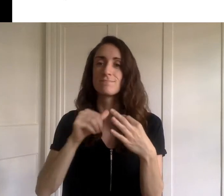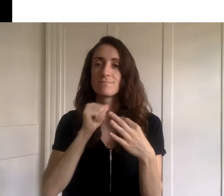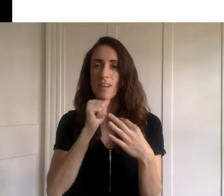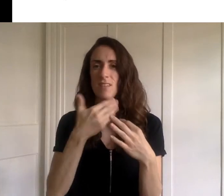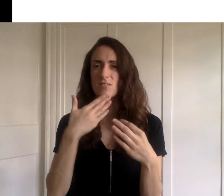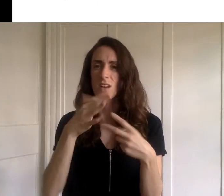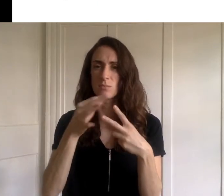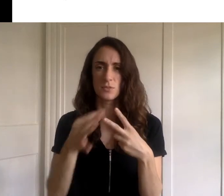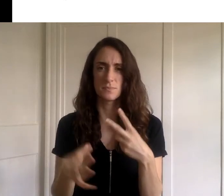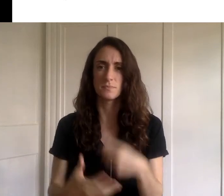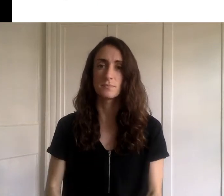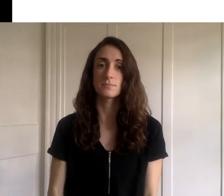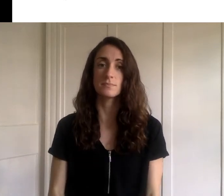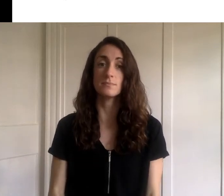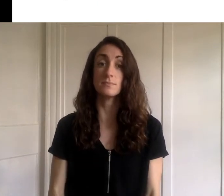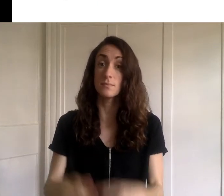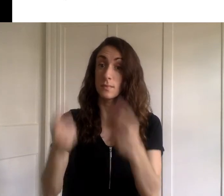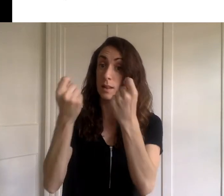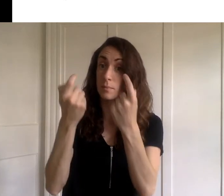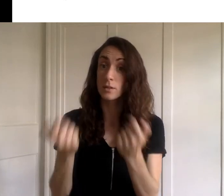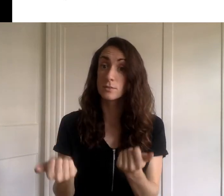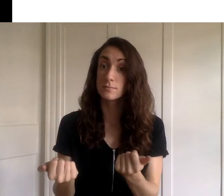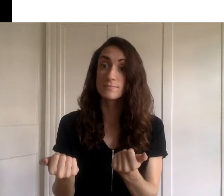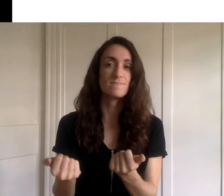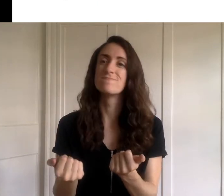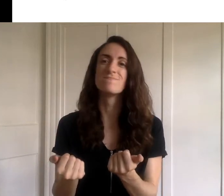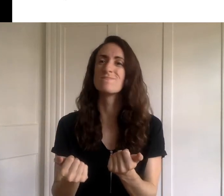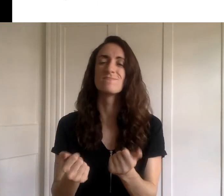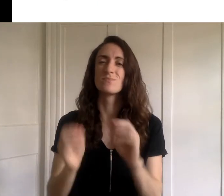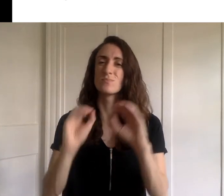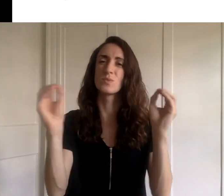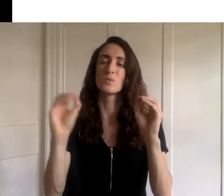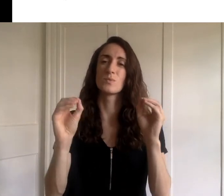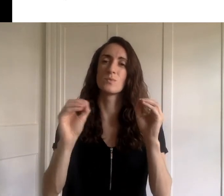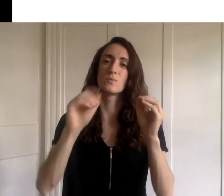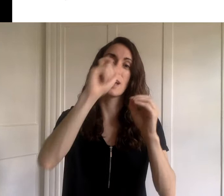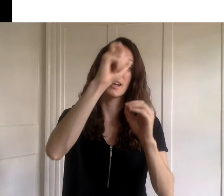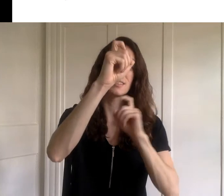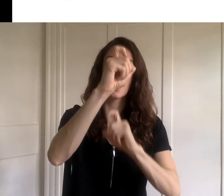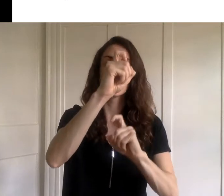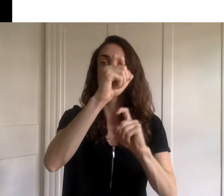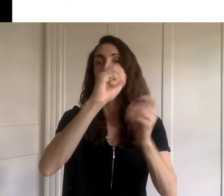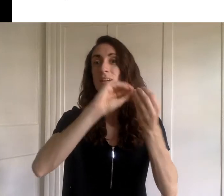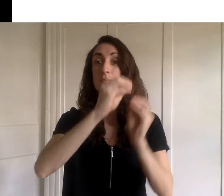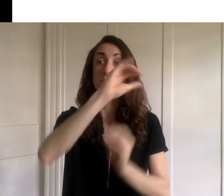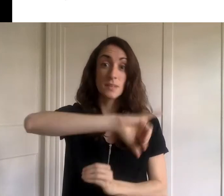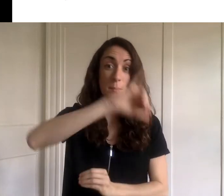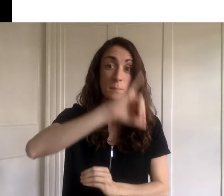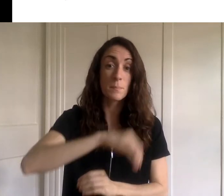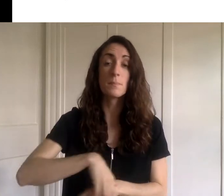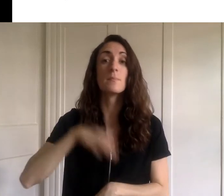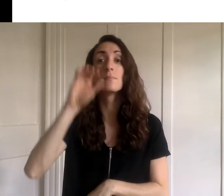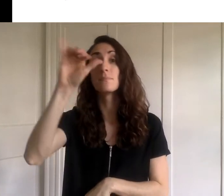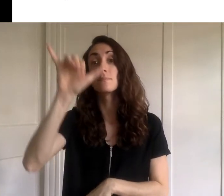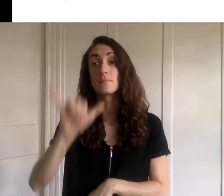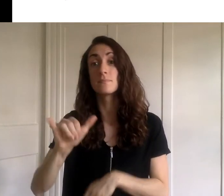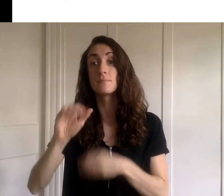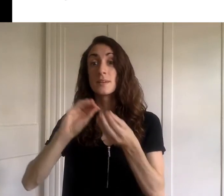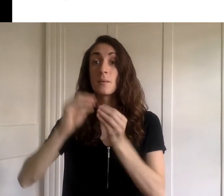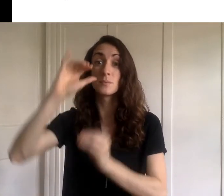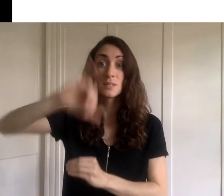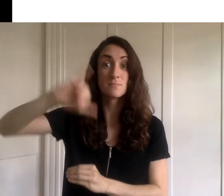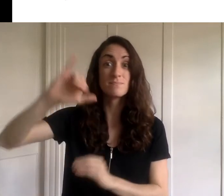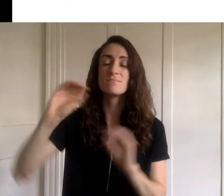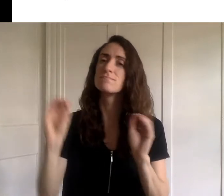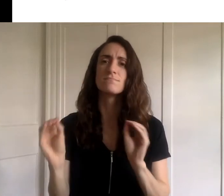a good option for this system. The elimination method also isn't a good choice because we don't have any variables with the same coefficient